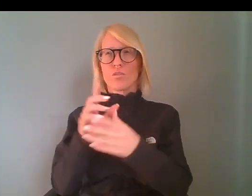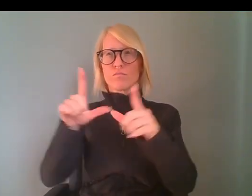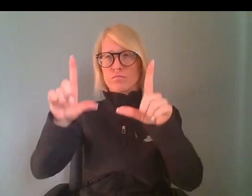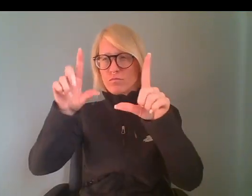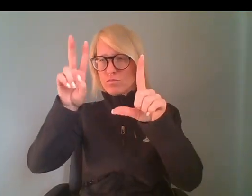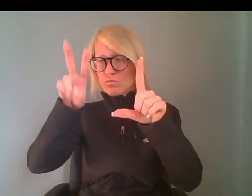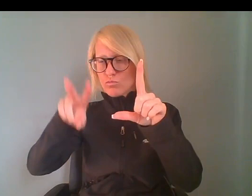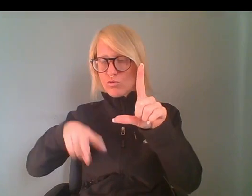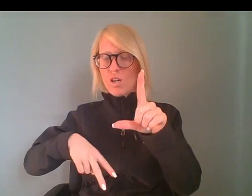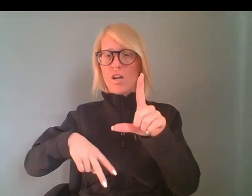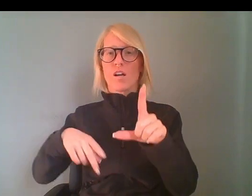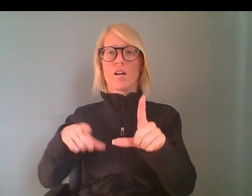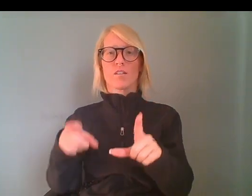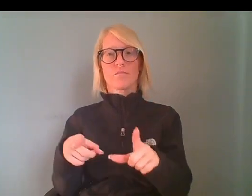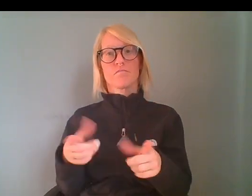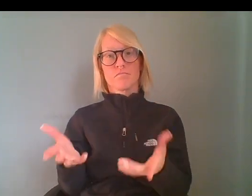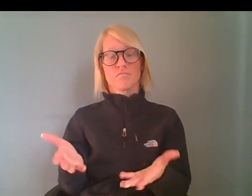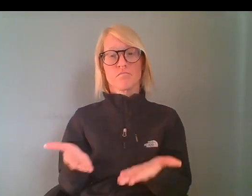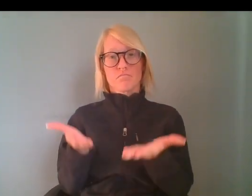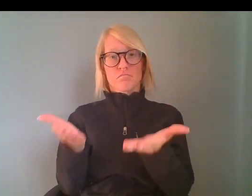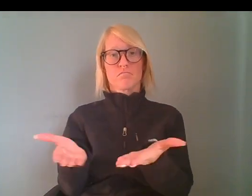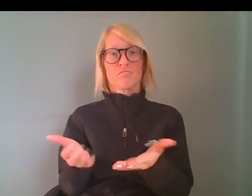that you've learned about elsewhere.